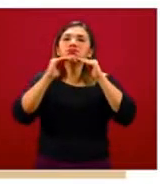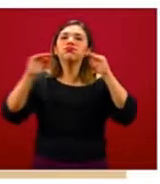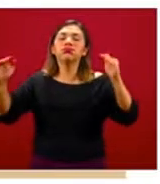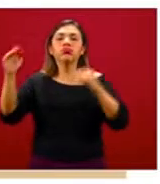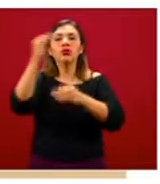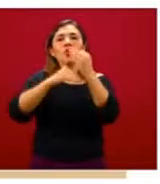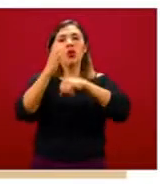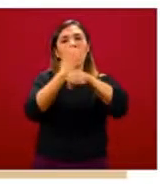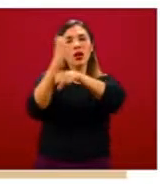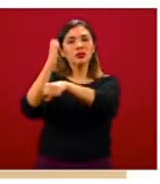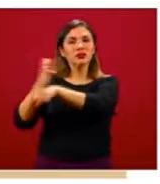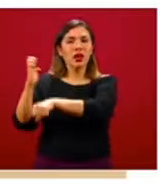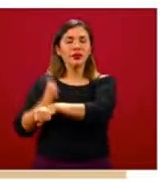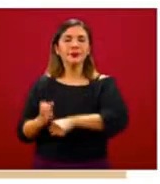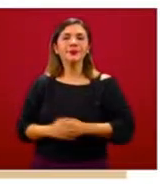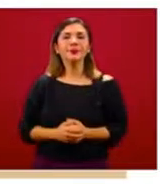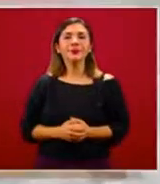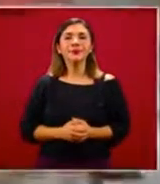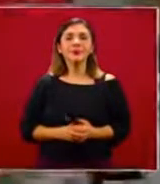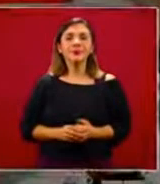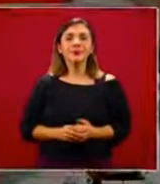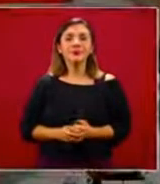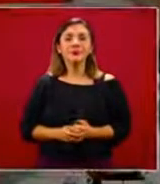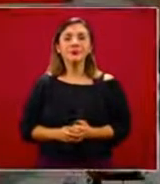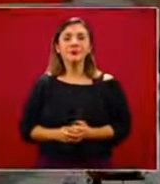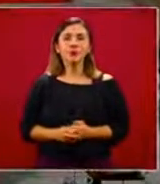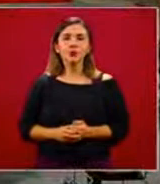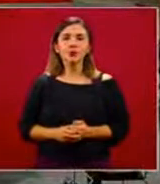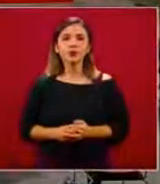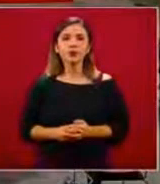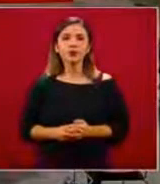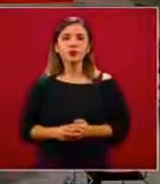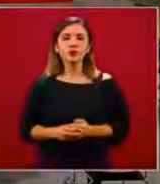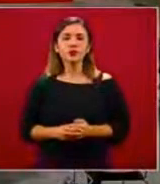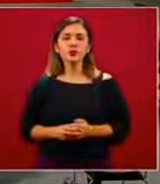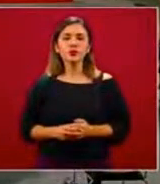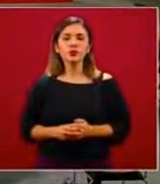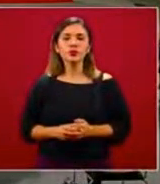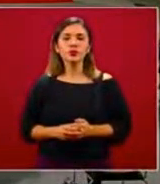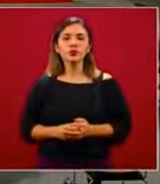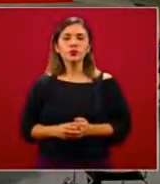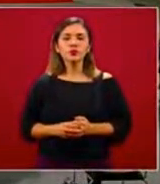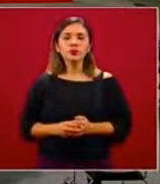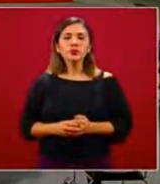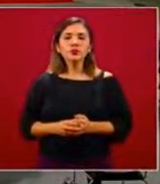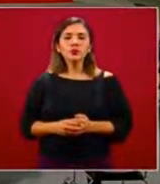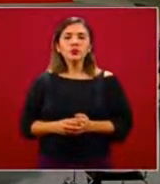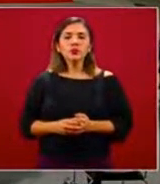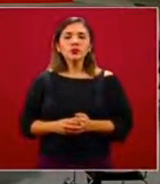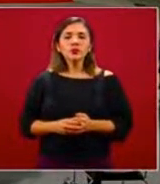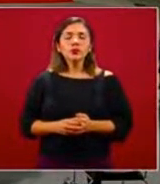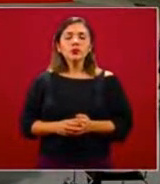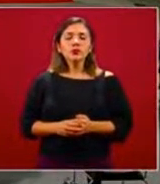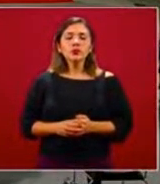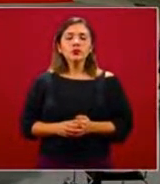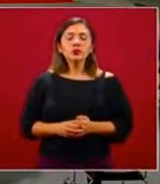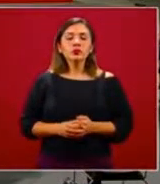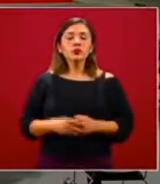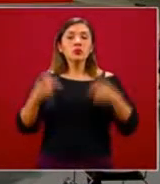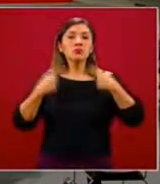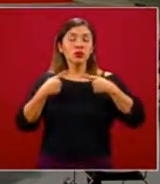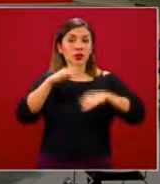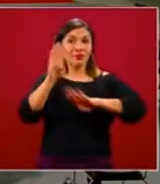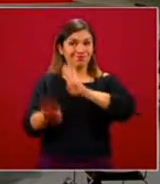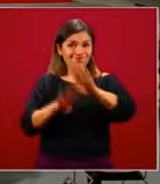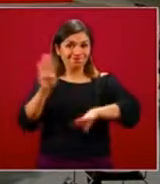balancing las entidades towards federativas. an average Pasemos a la throughout siguiente all the diapositiva. states. Tenemos la Next distribución slide, we can de see how it las spreads, defunciones que han